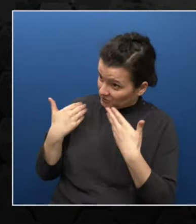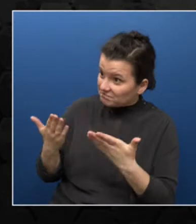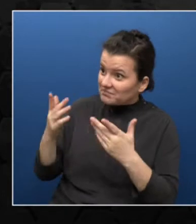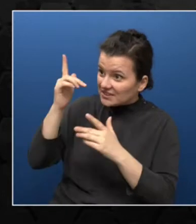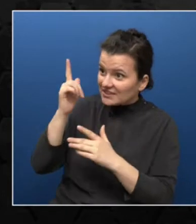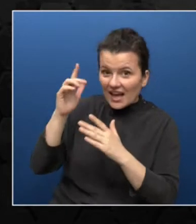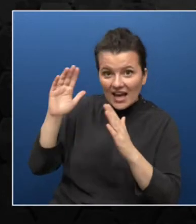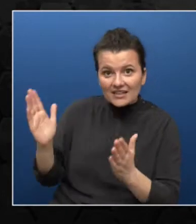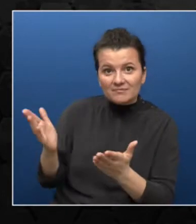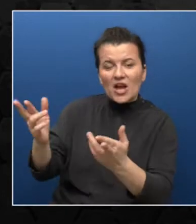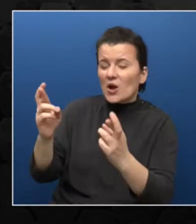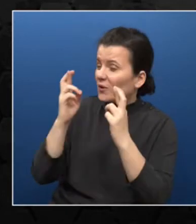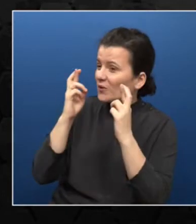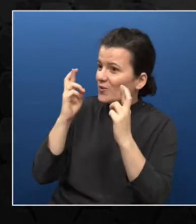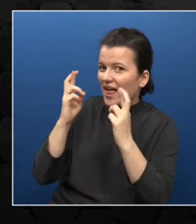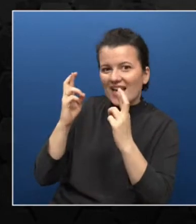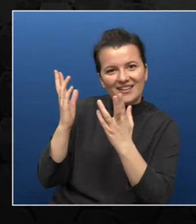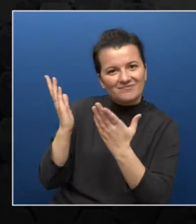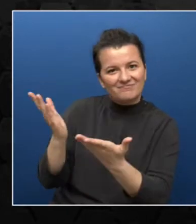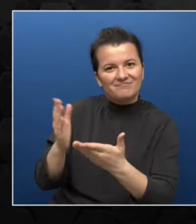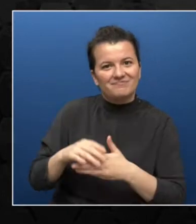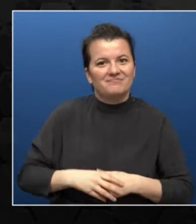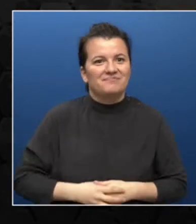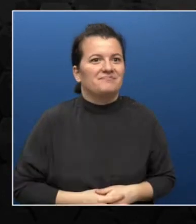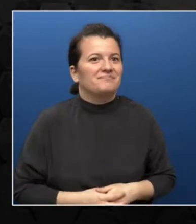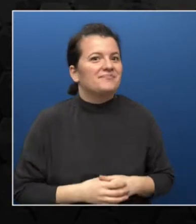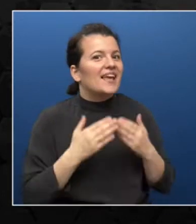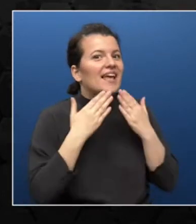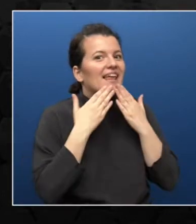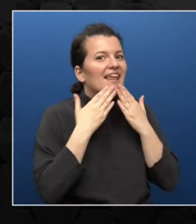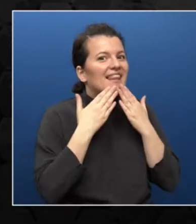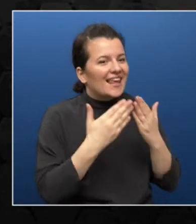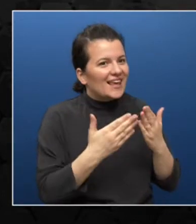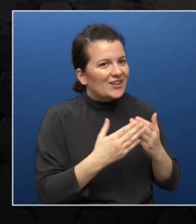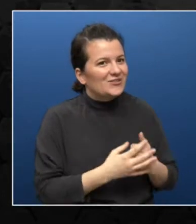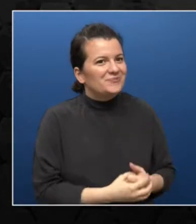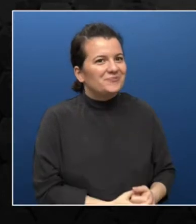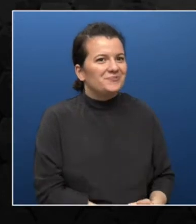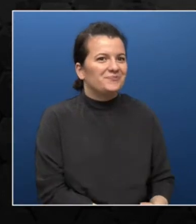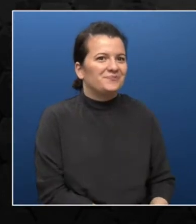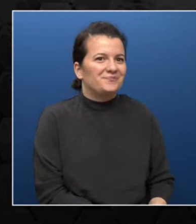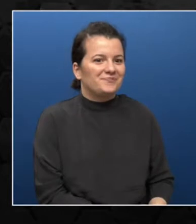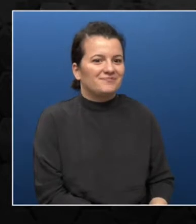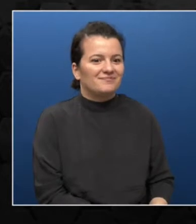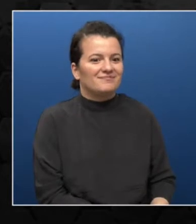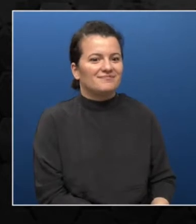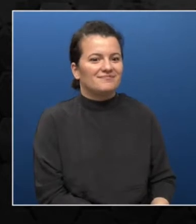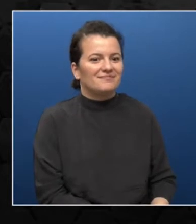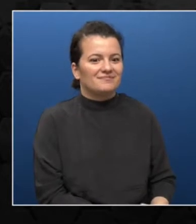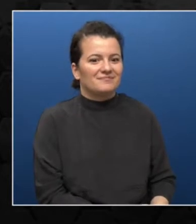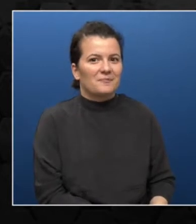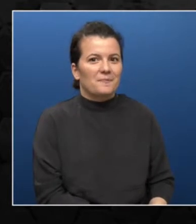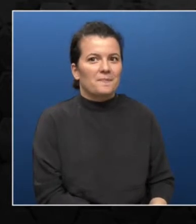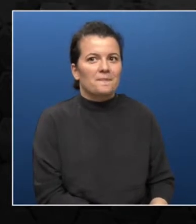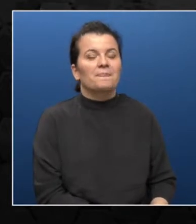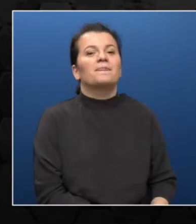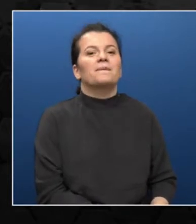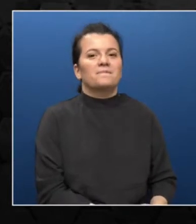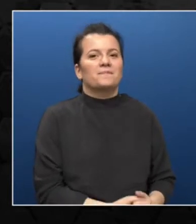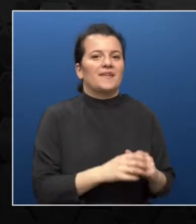luck. The floor is yours. Thank you very much. Thank you. Let me share my screen.